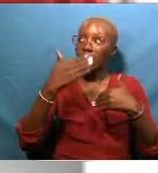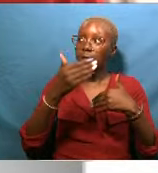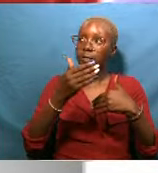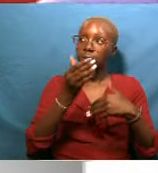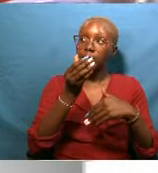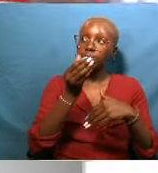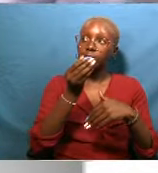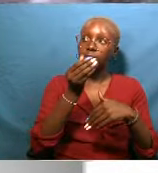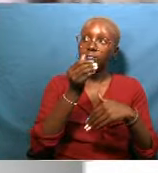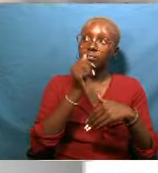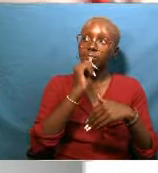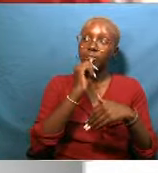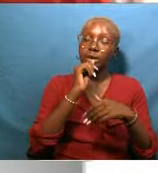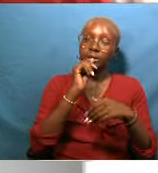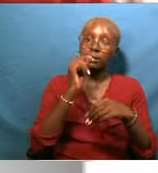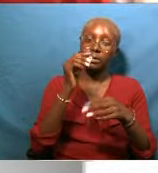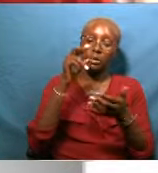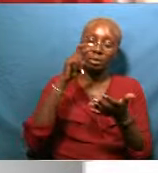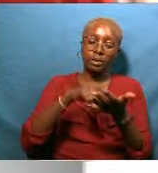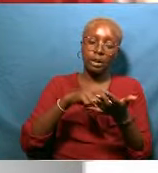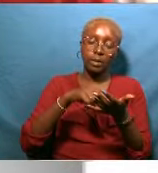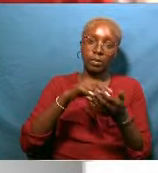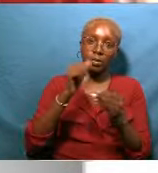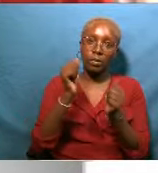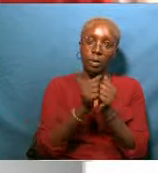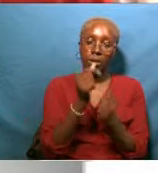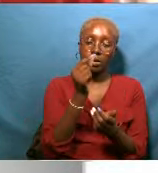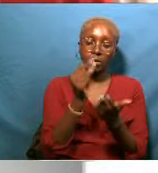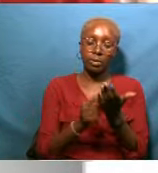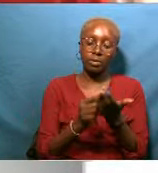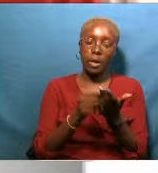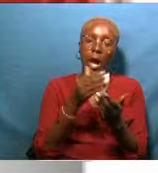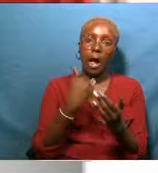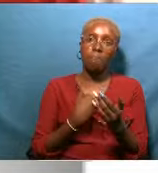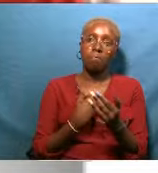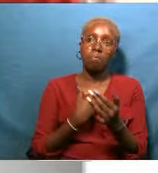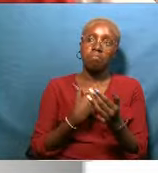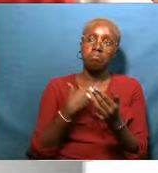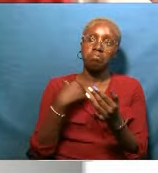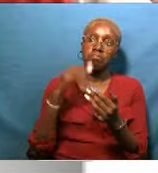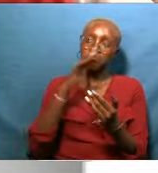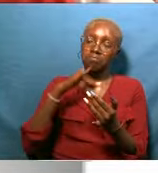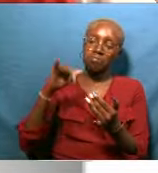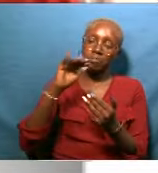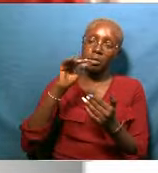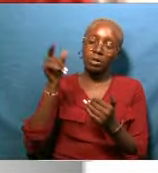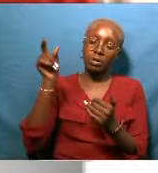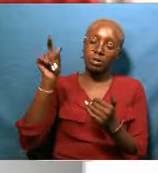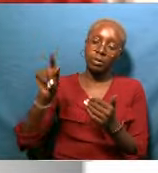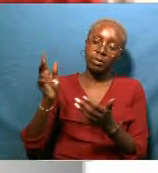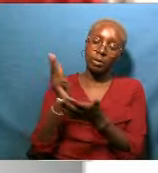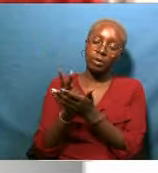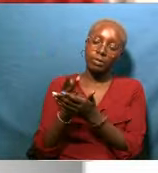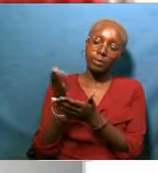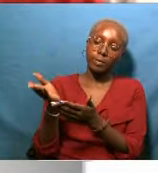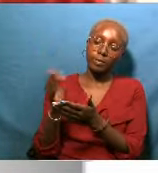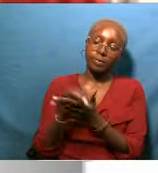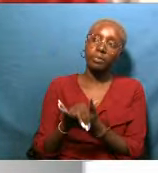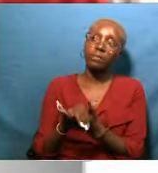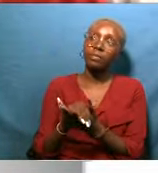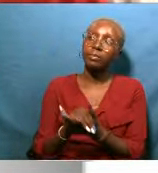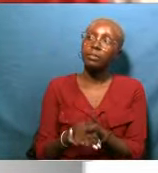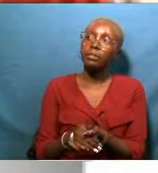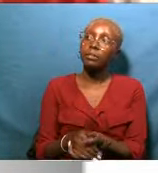get up with your small cup, and there is a basin behind you. Drop it there. So don't return it to the tray.